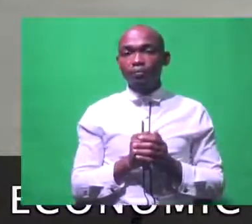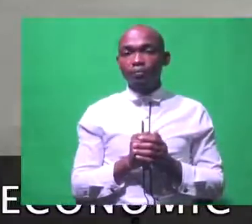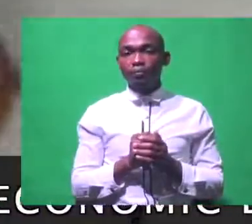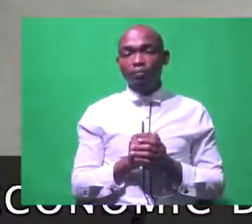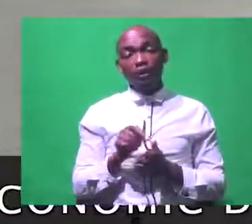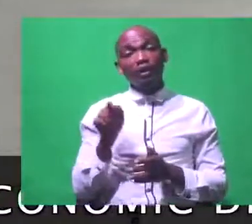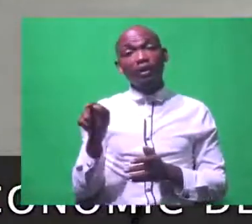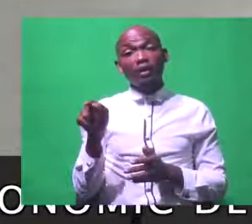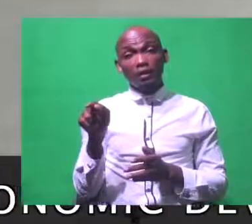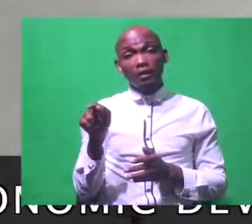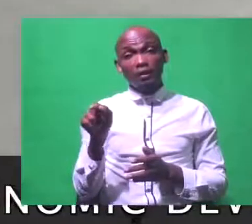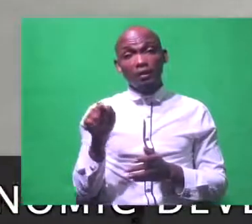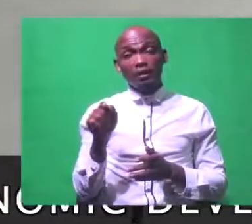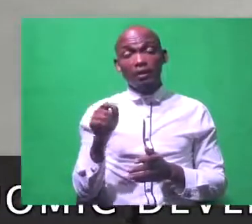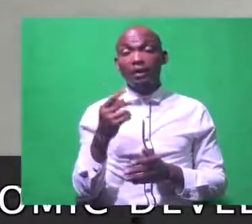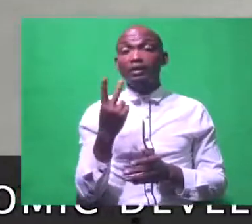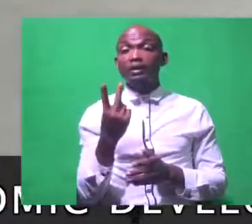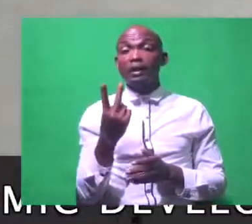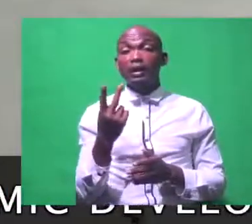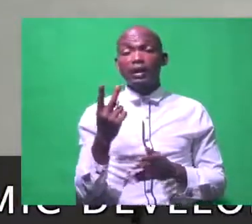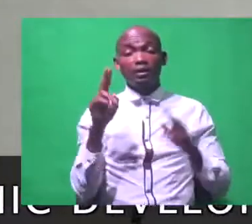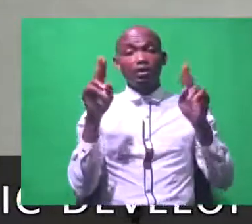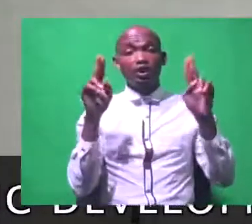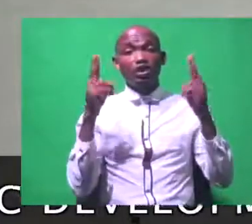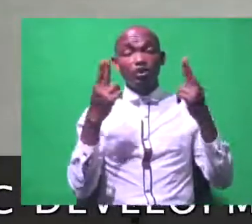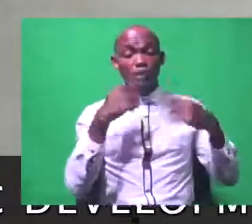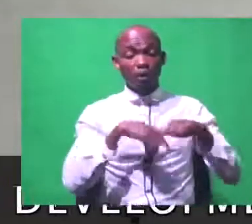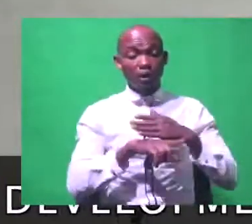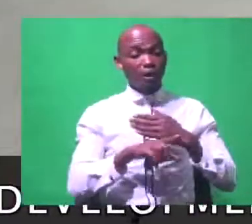This is the second topic of history.